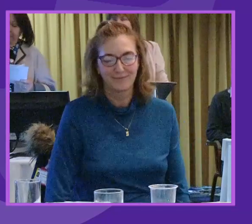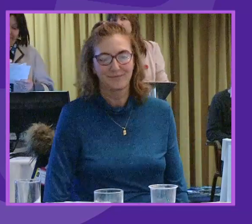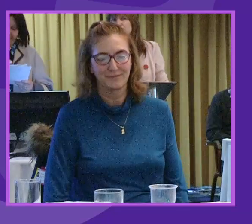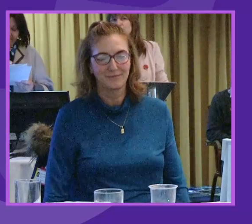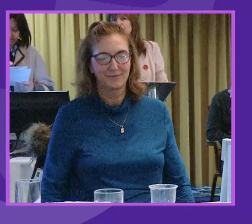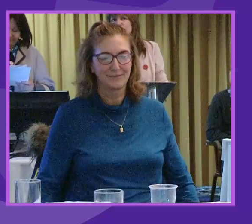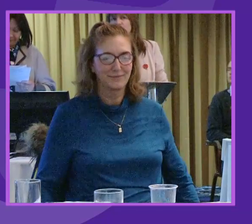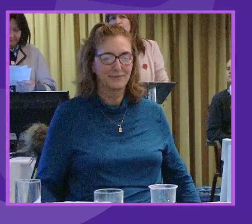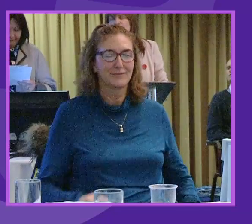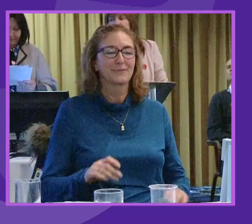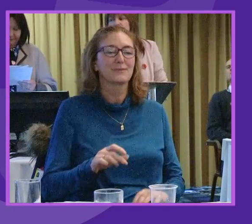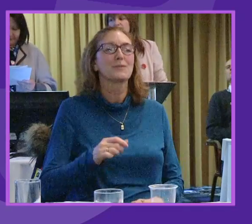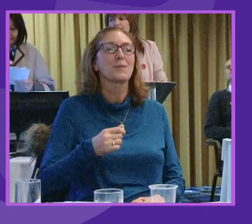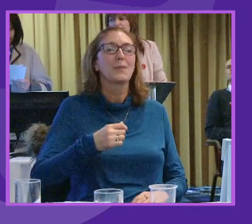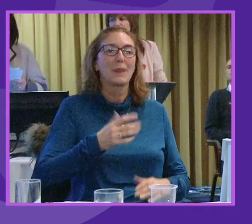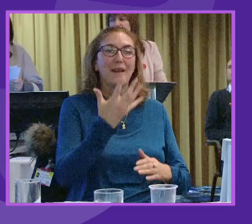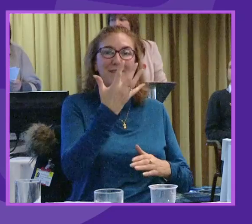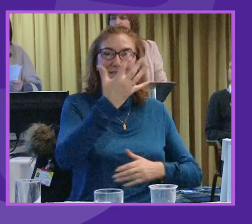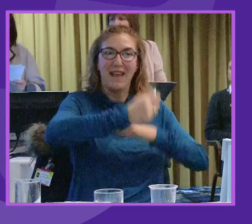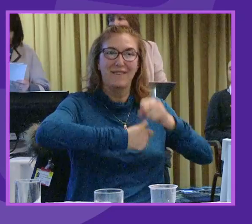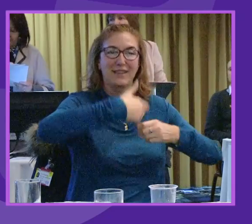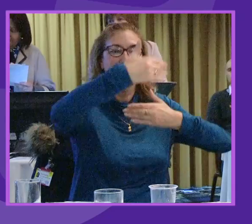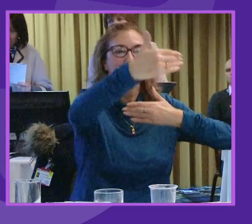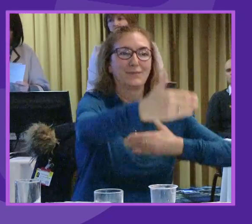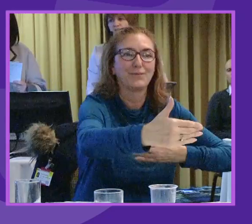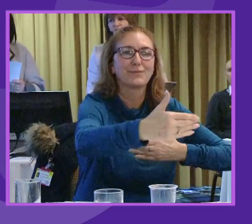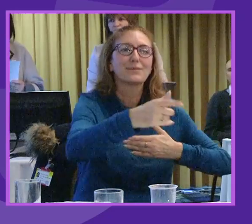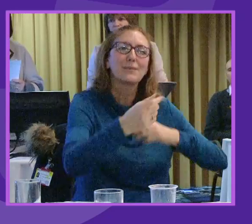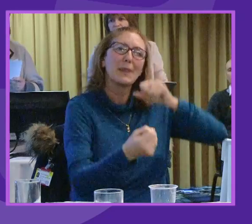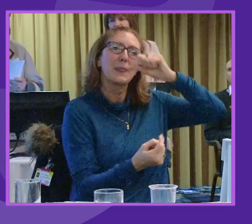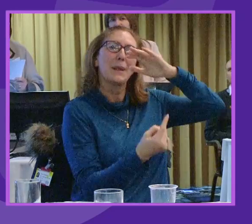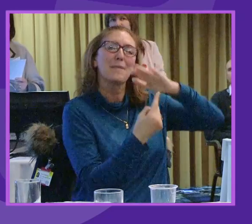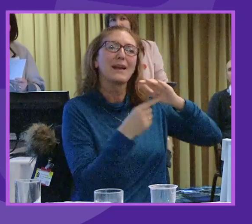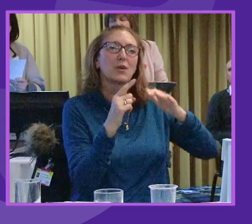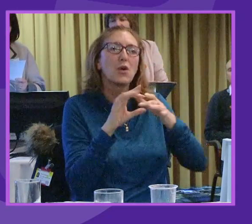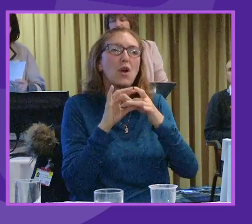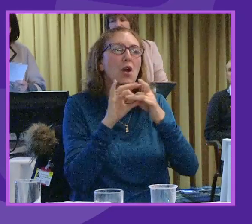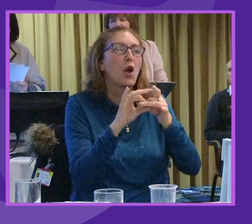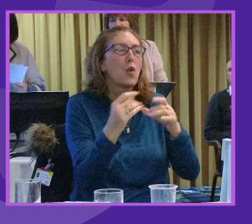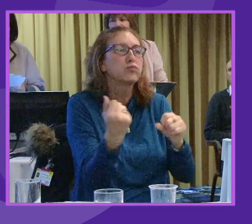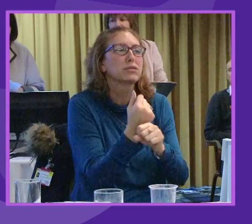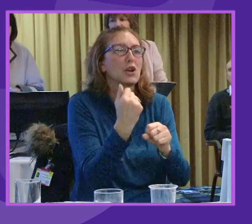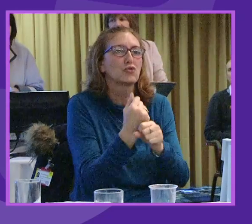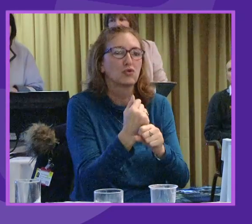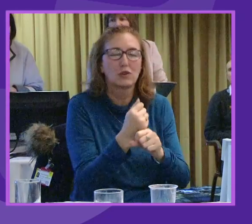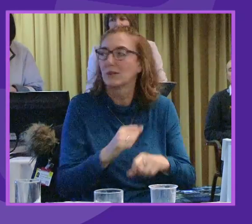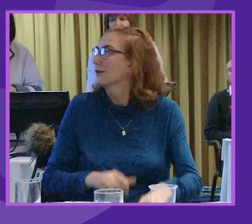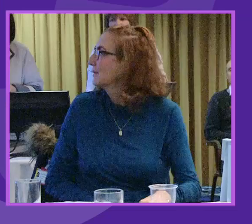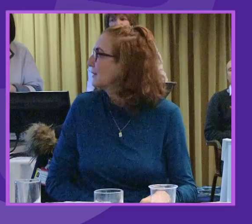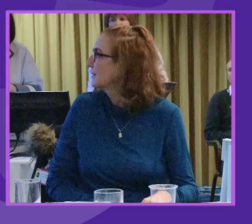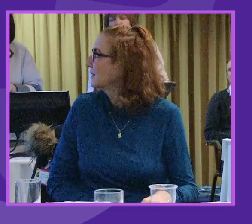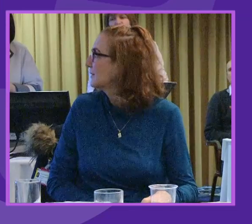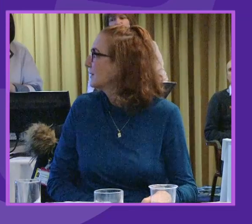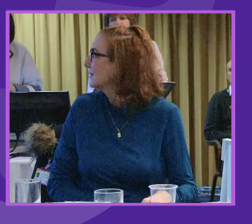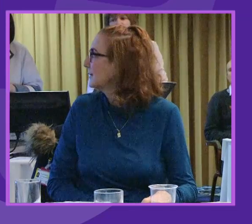Okay, well, one of the things at the heart of the 5-year forward view is this term we call co-production.